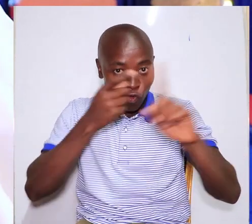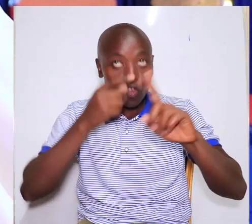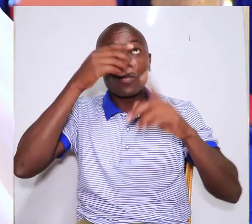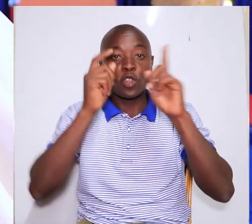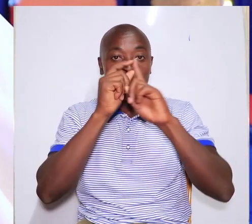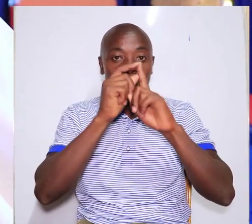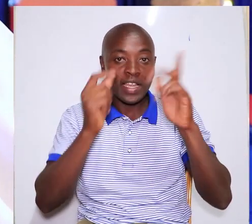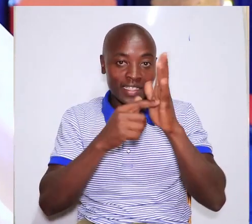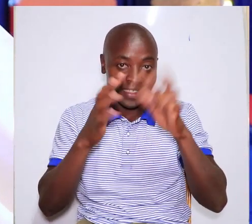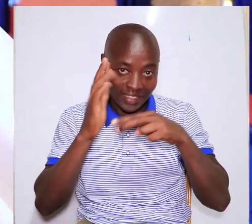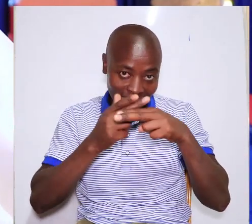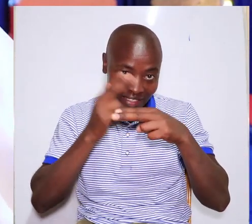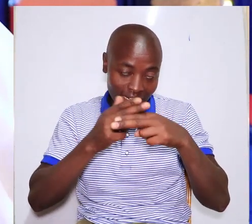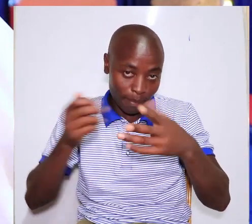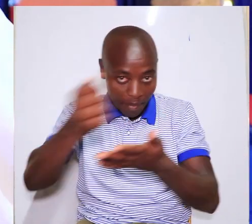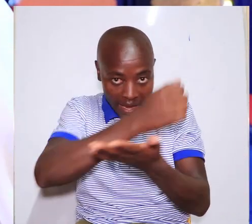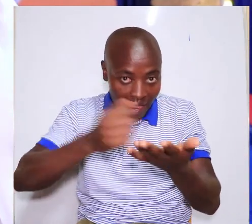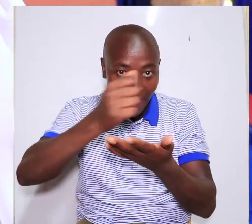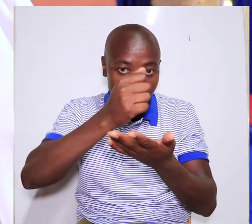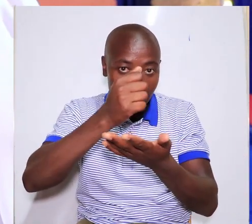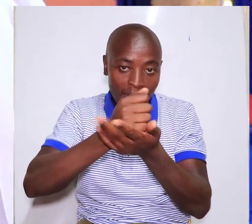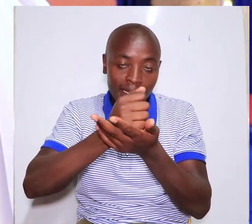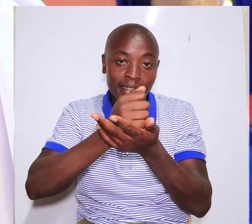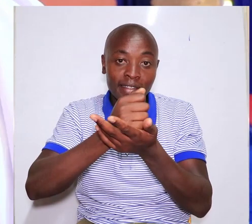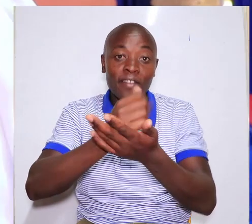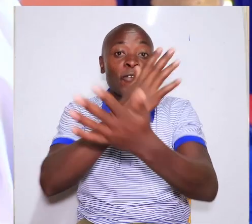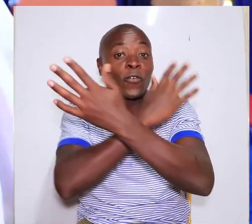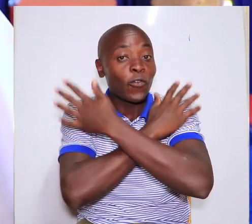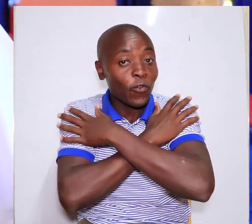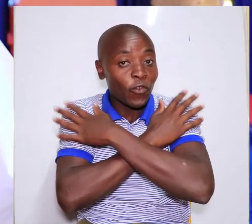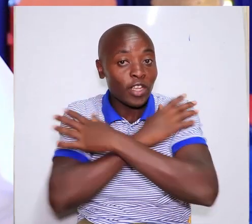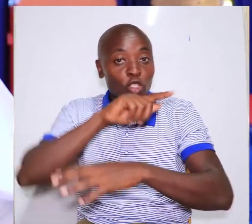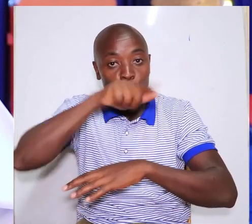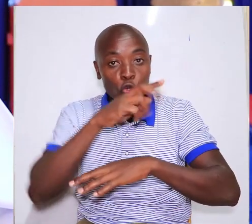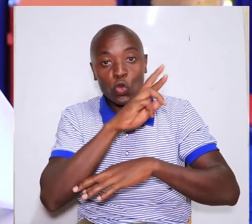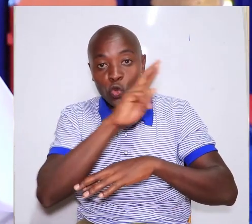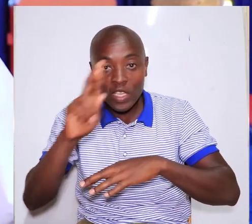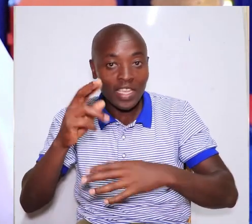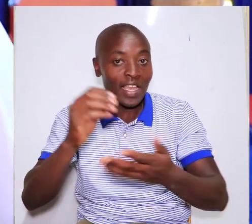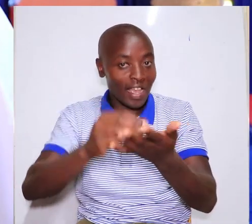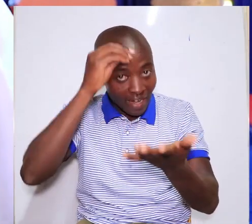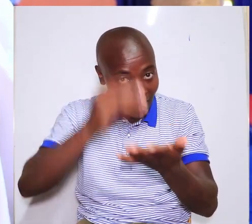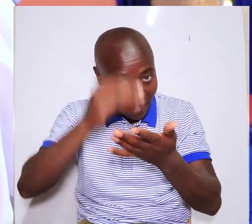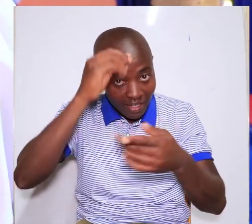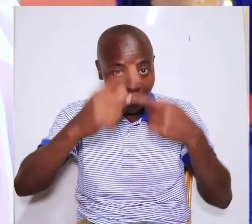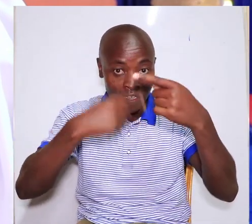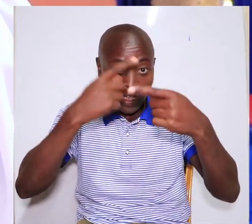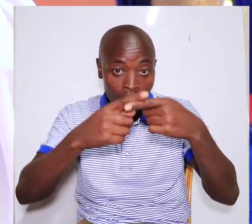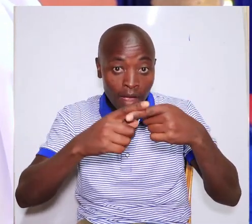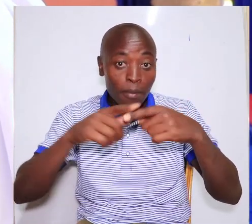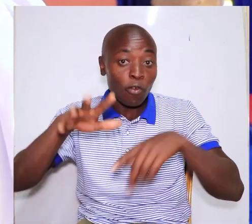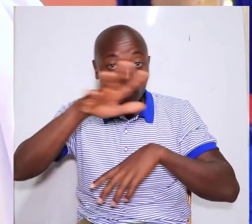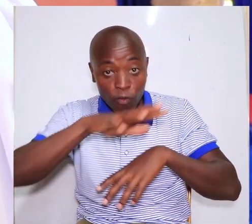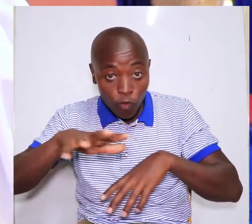word. In Jesus' name, amen. Brethren, we are pondering about the